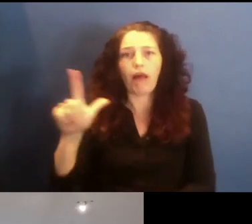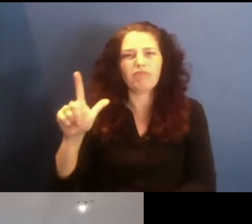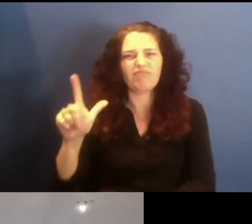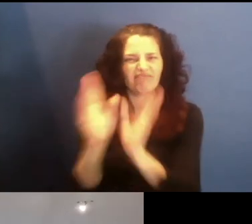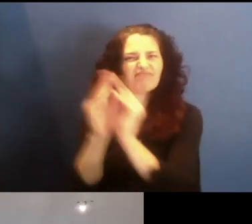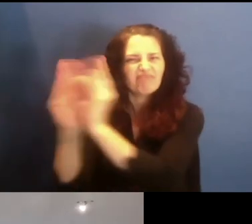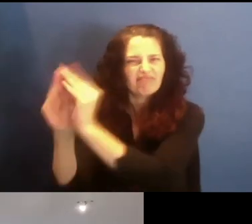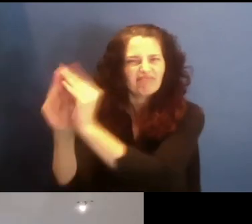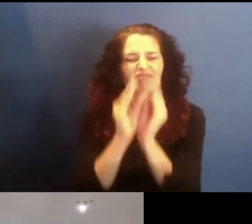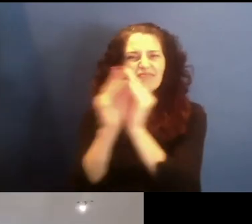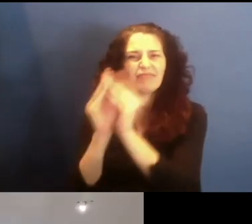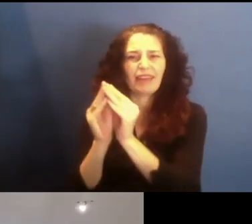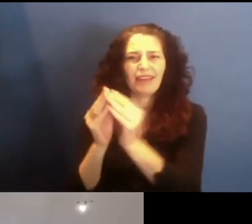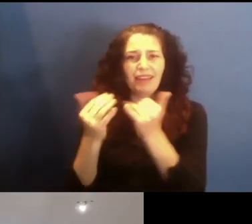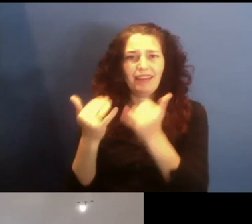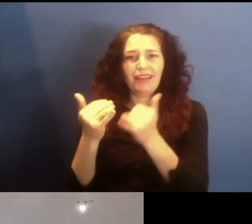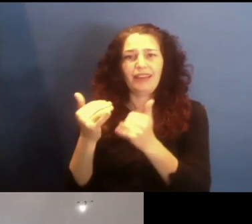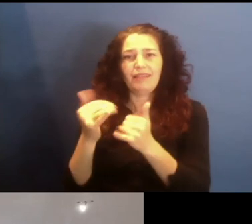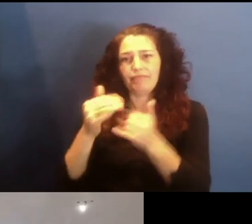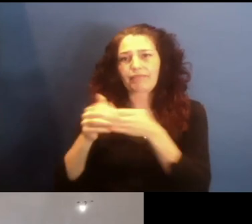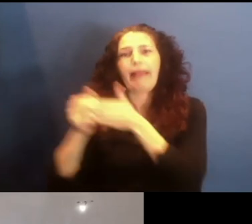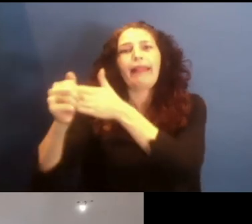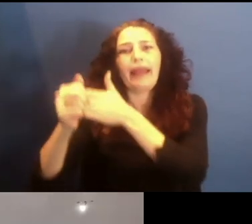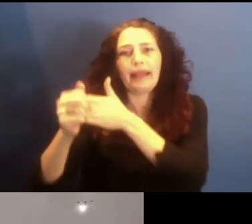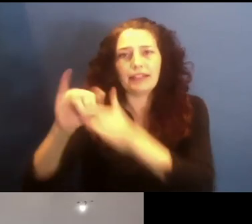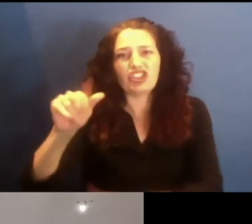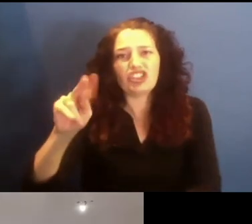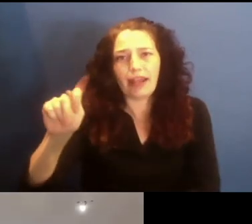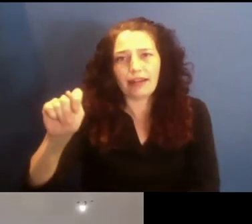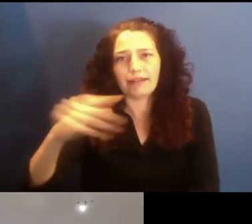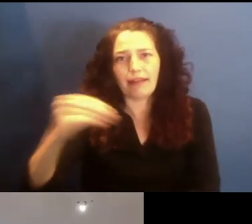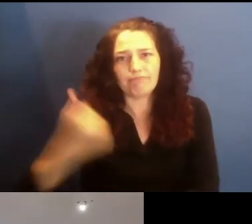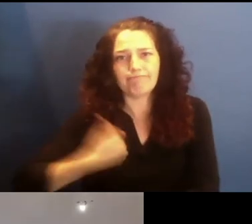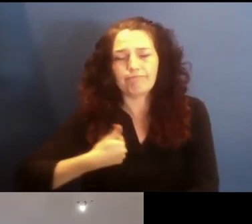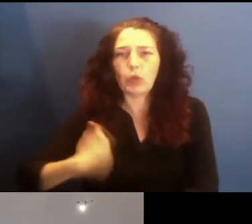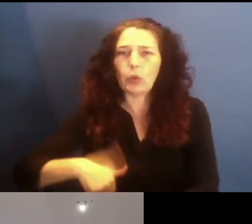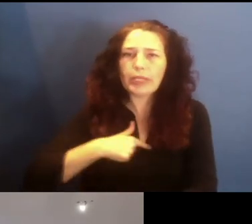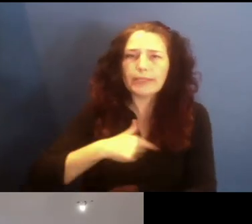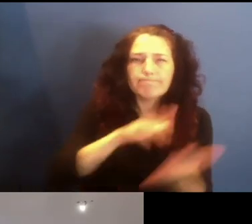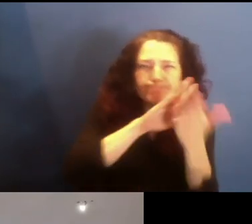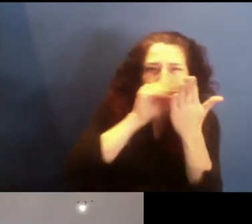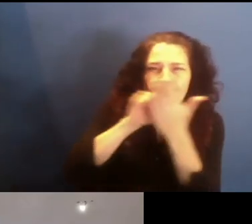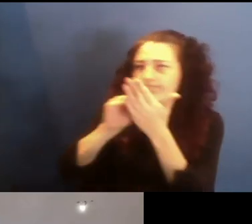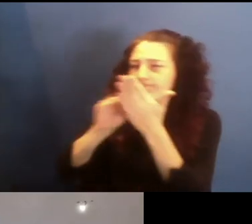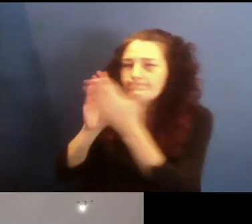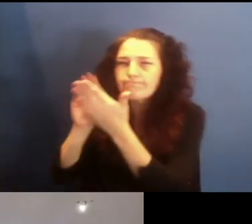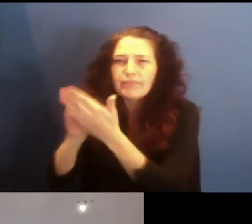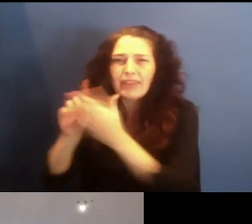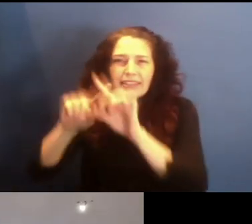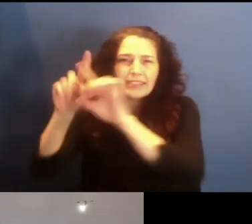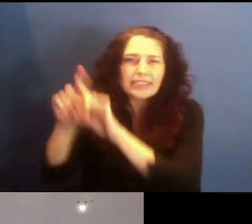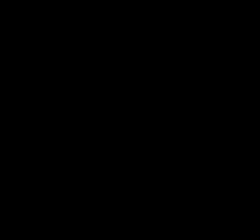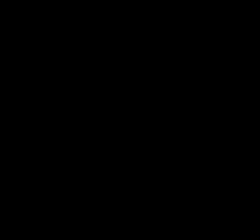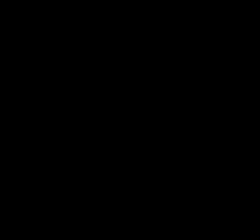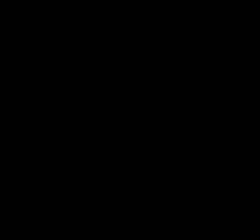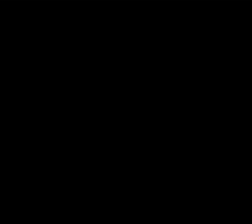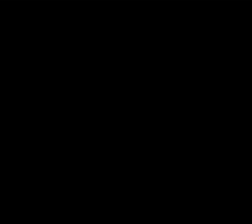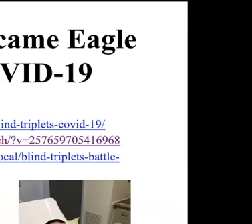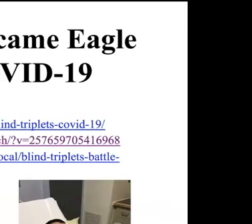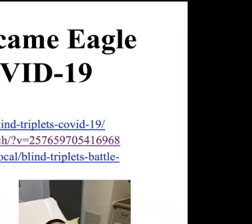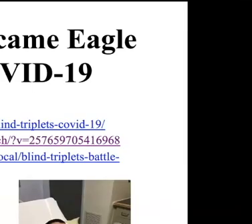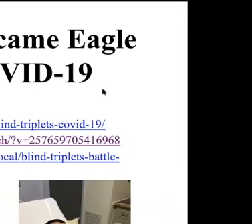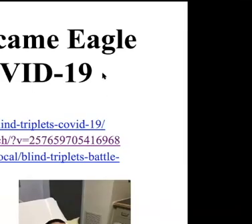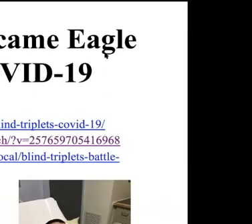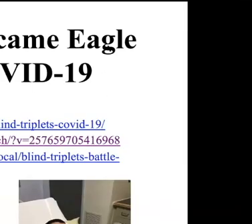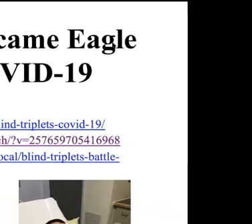Lebrecht and myself, we learned from grassroots efforts and and feedback from the community that those